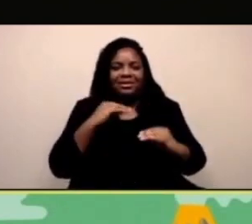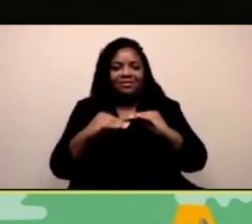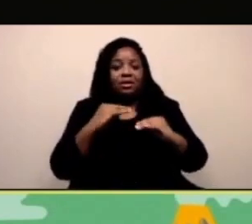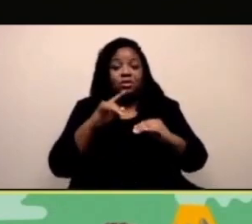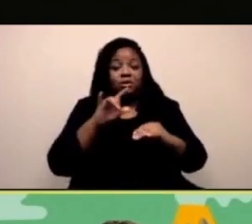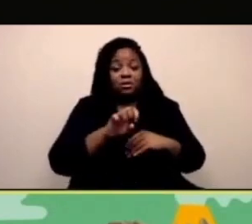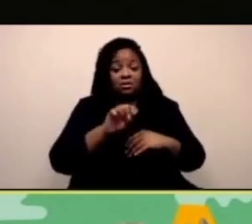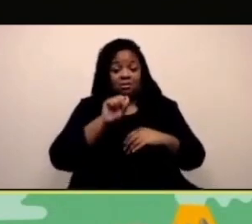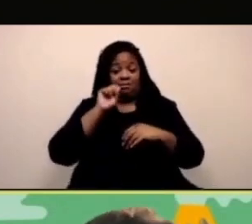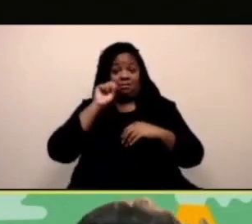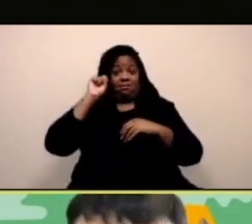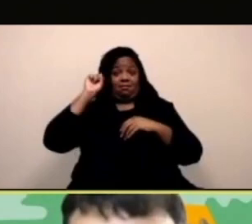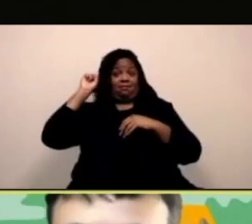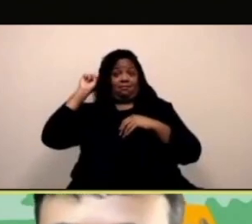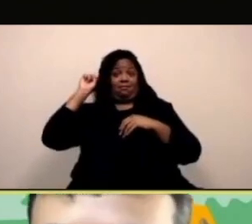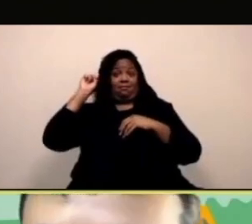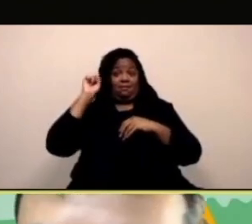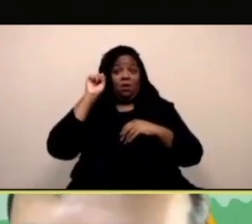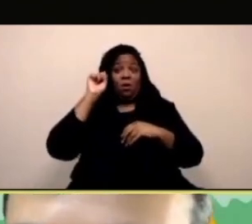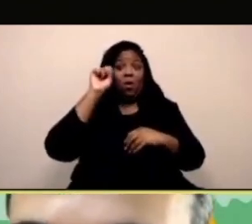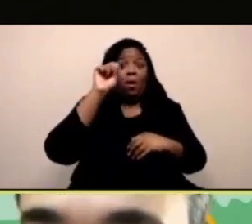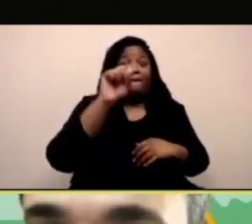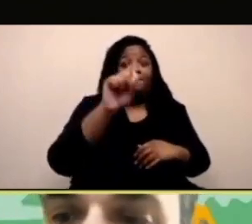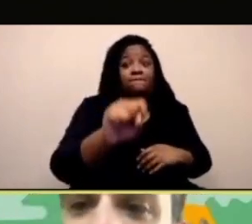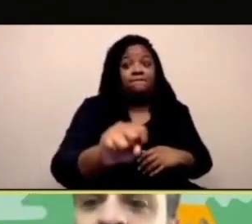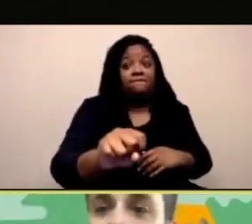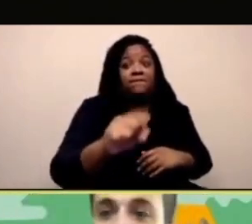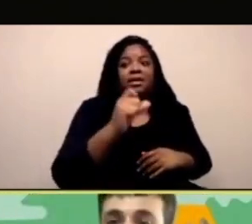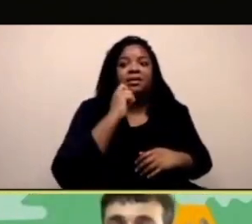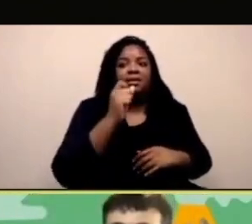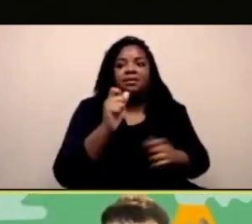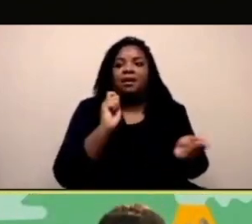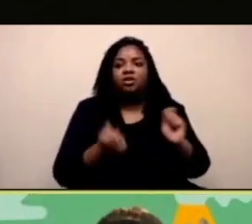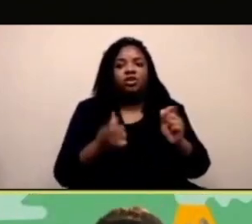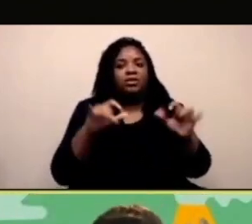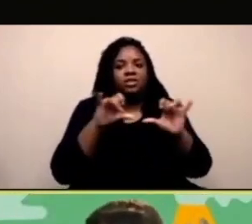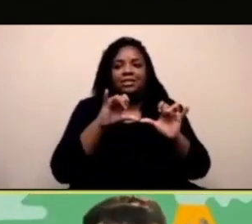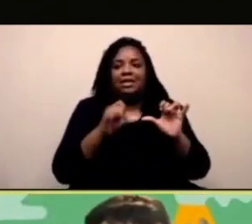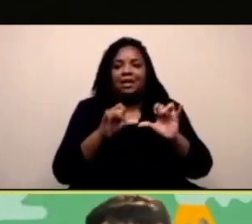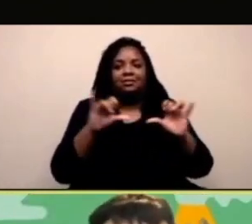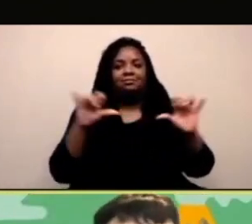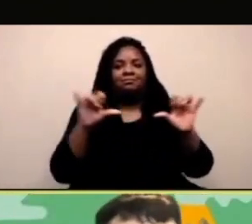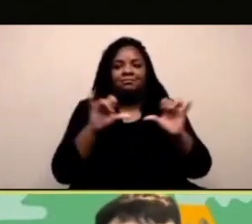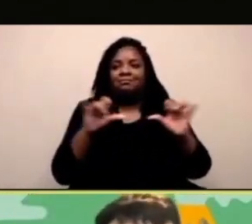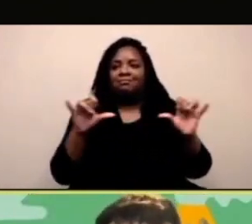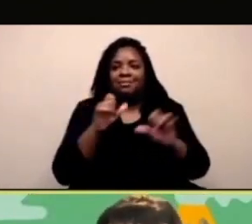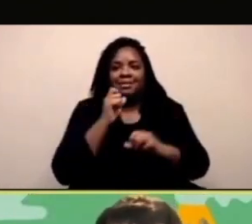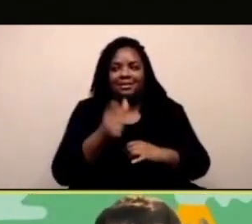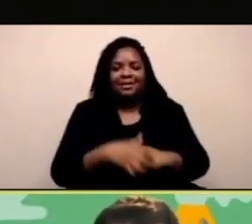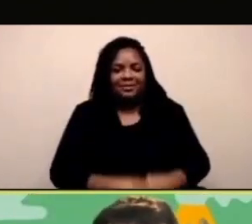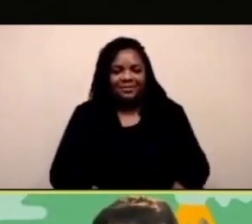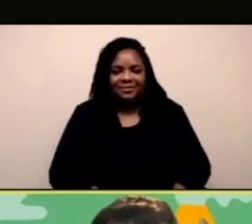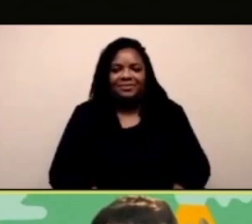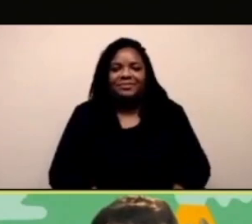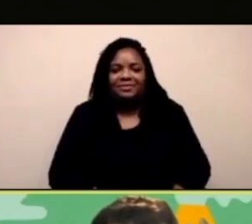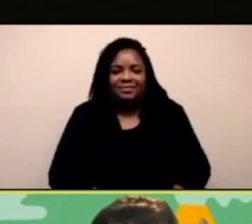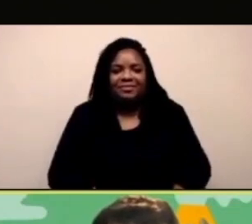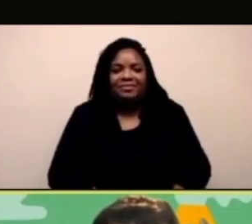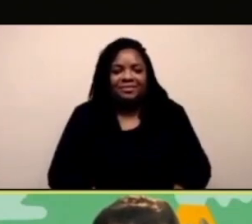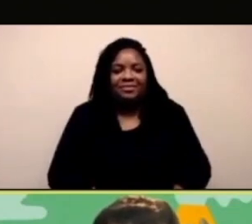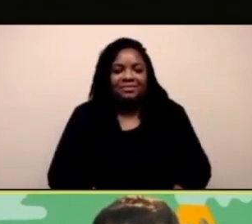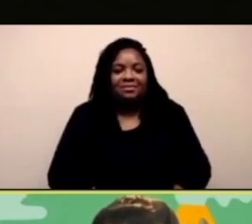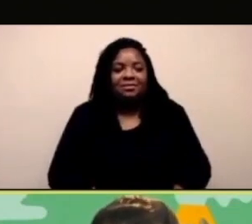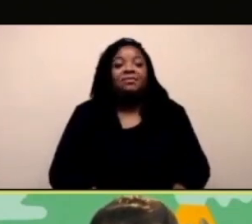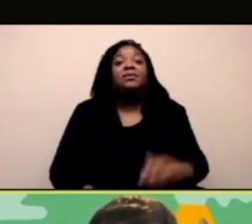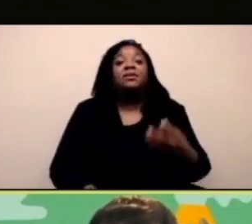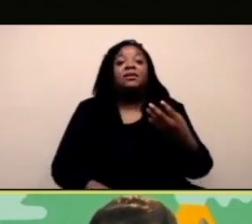back or closer up, it doesn't really change size. So we can use this set size